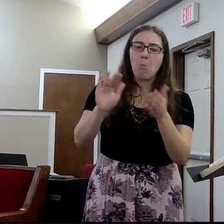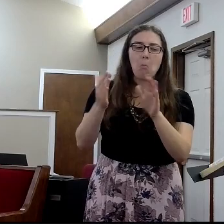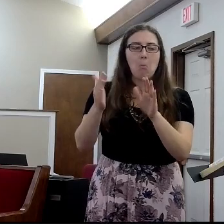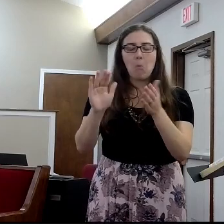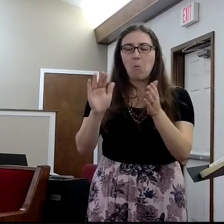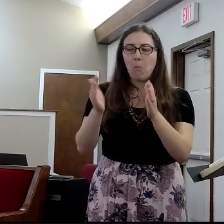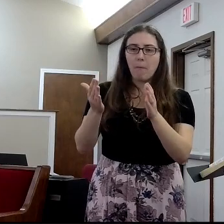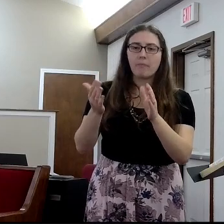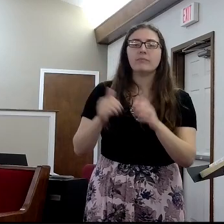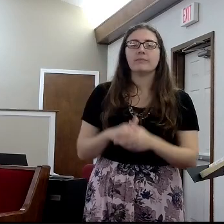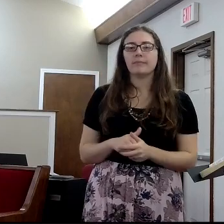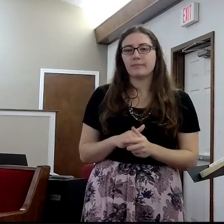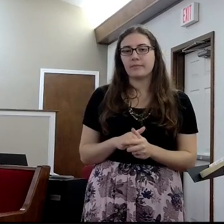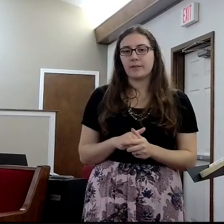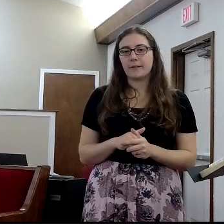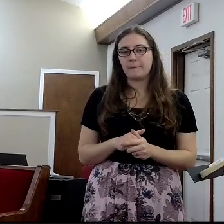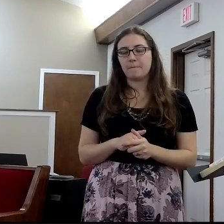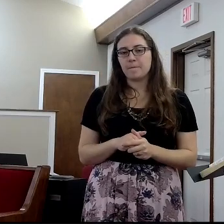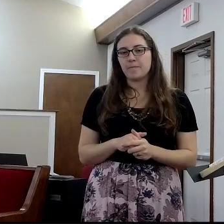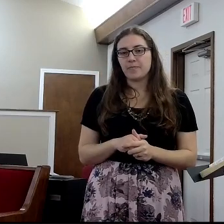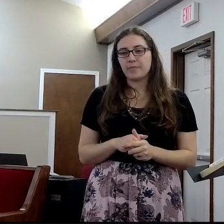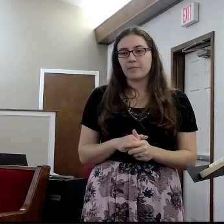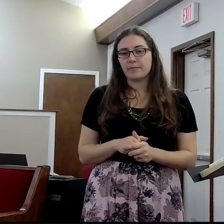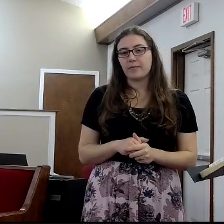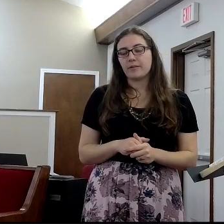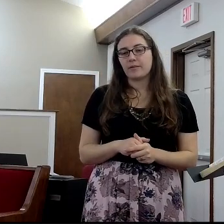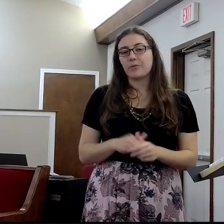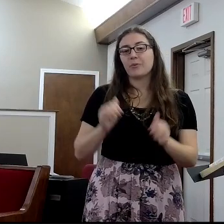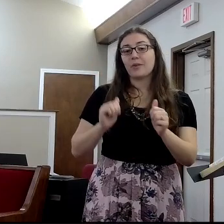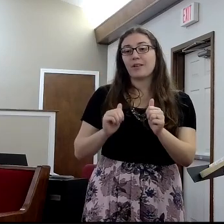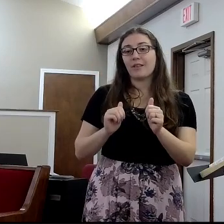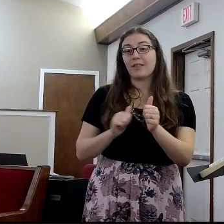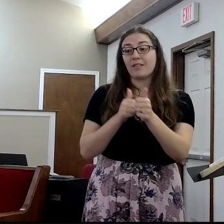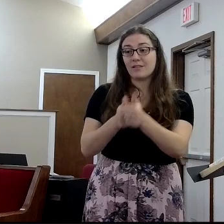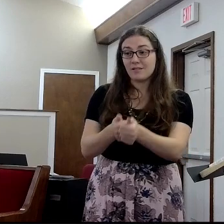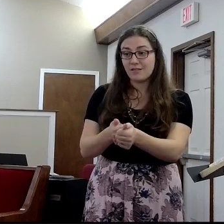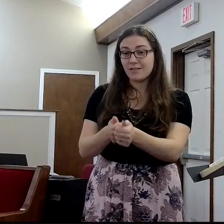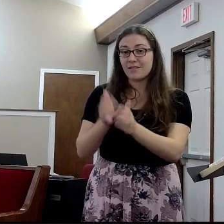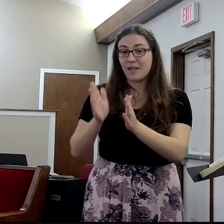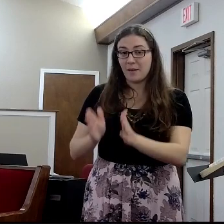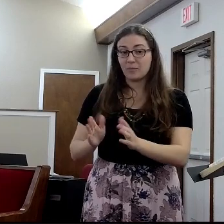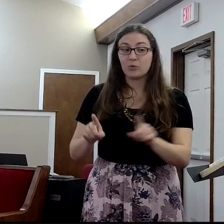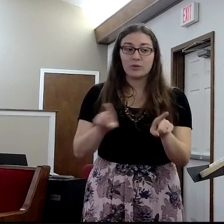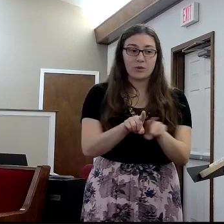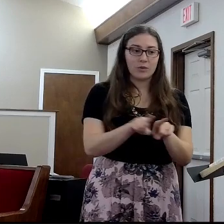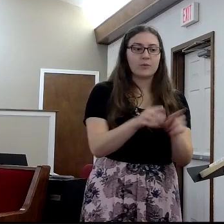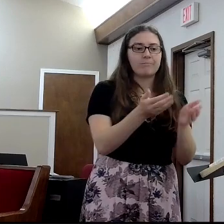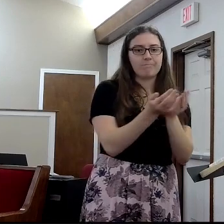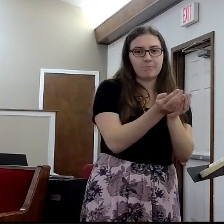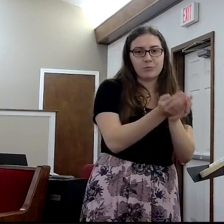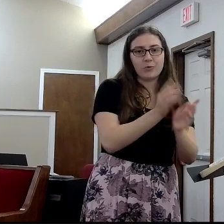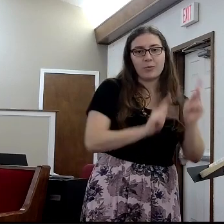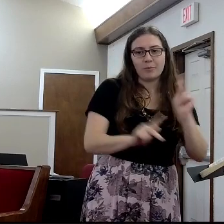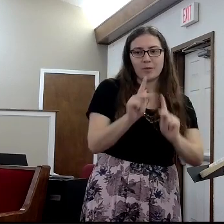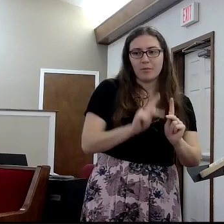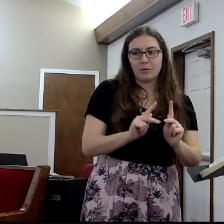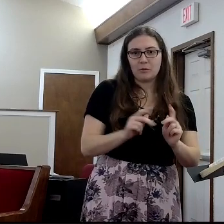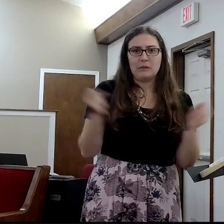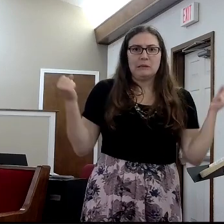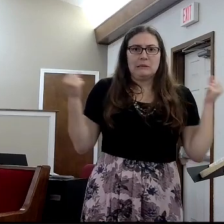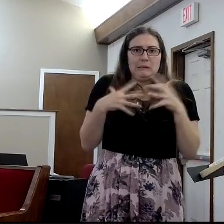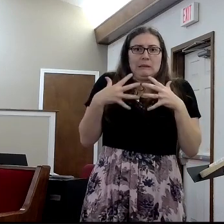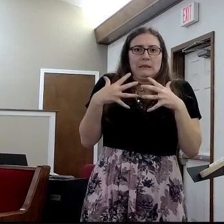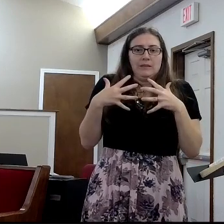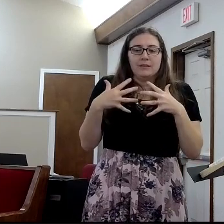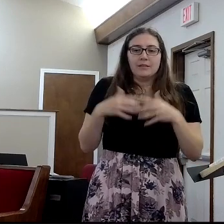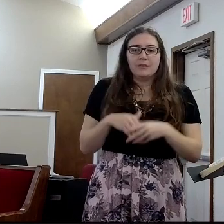in the two accounts here as we go through. So the disciples and the mariners